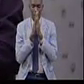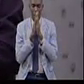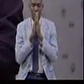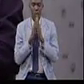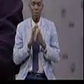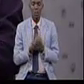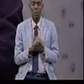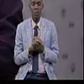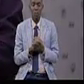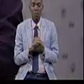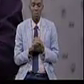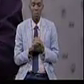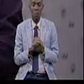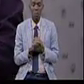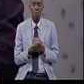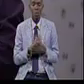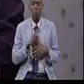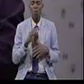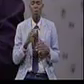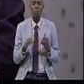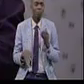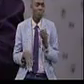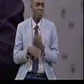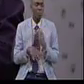Cast all the stumbling blocks,